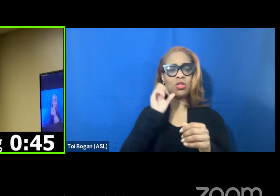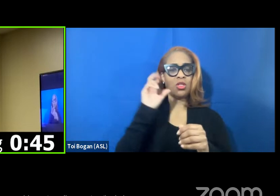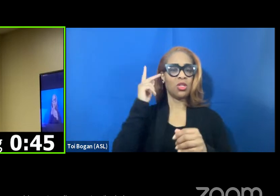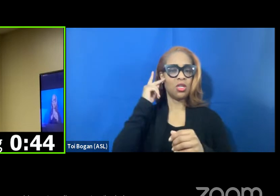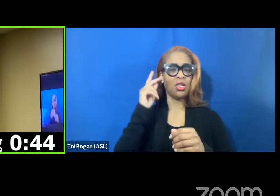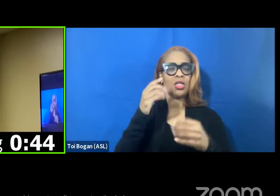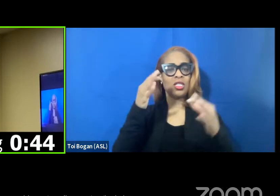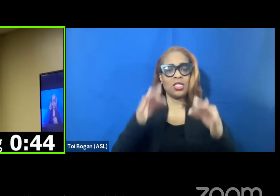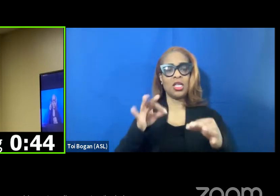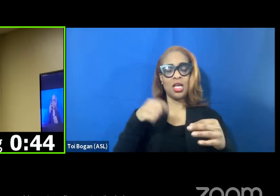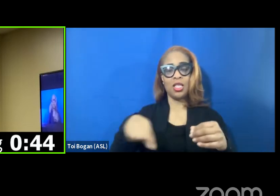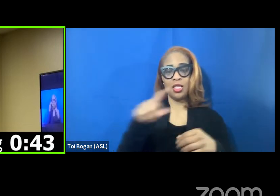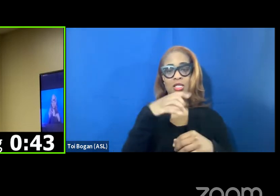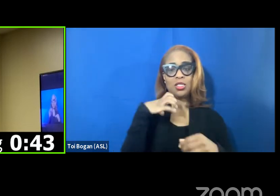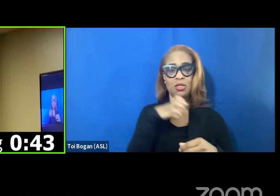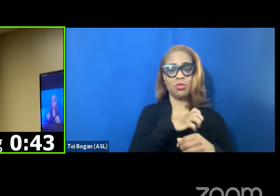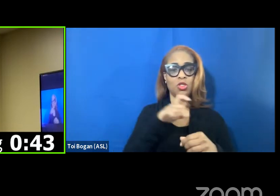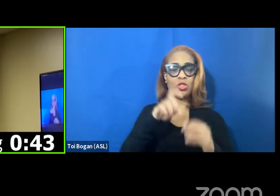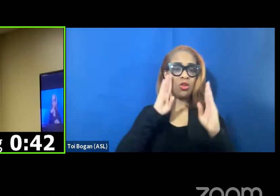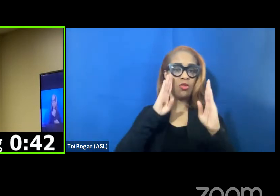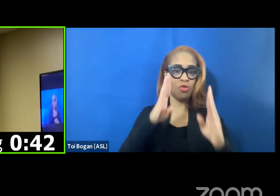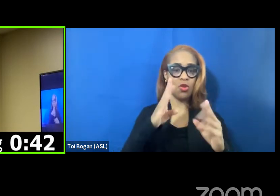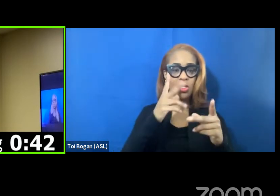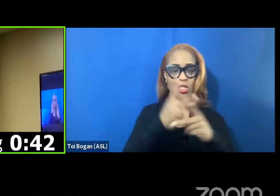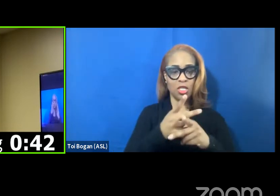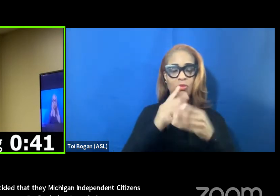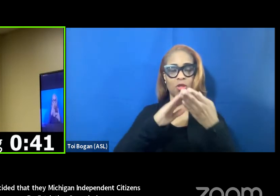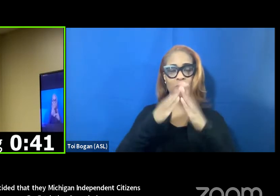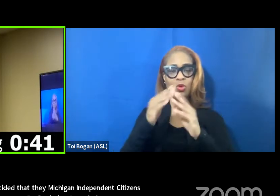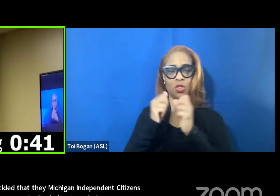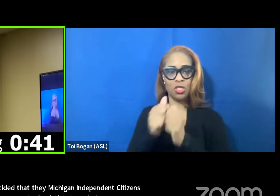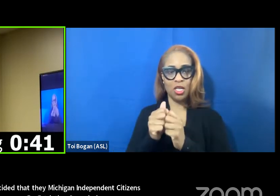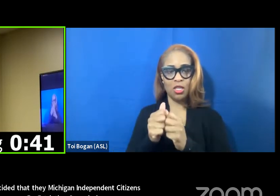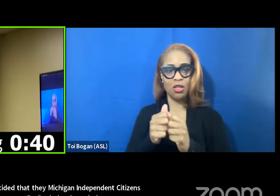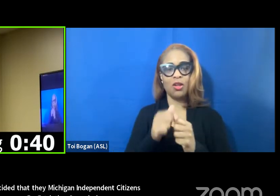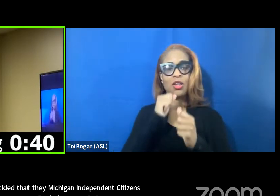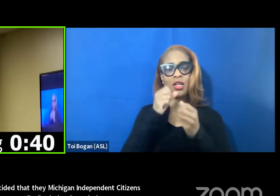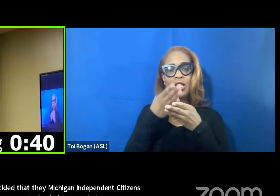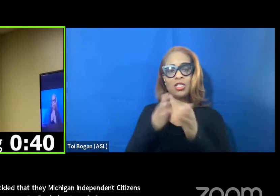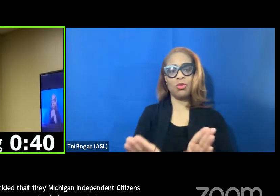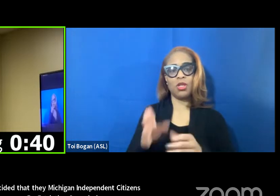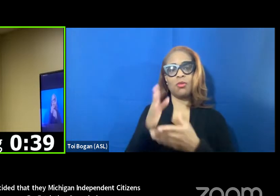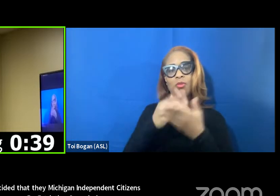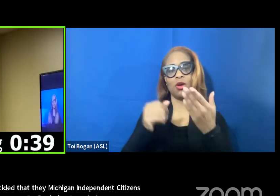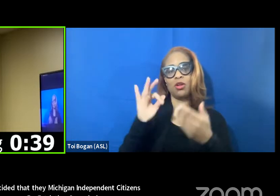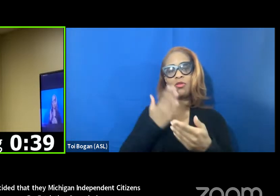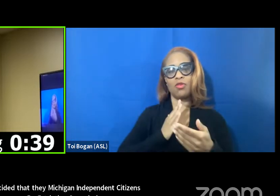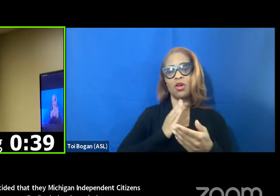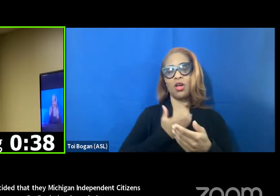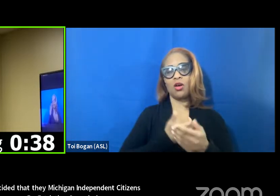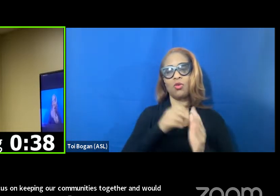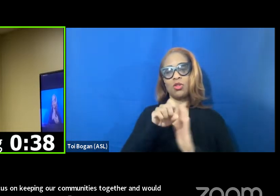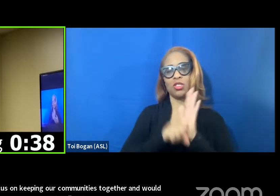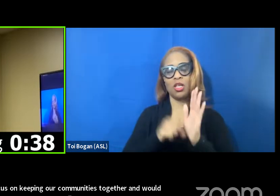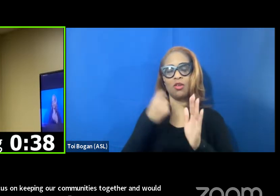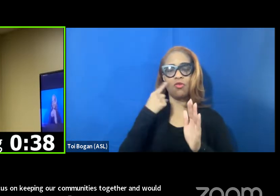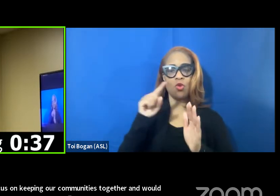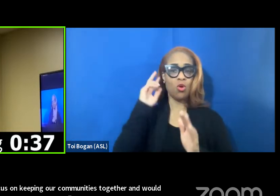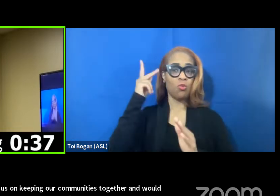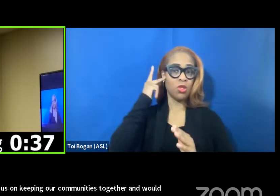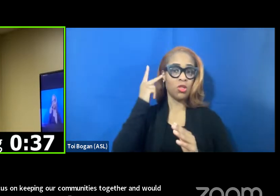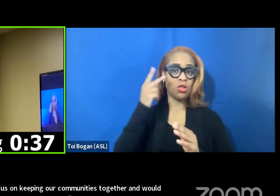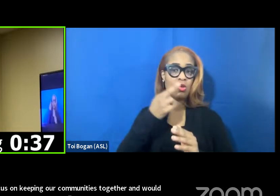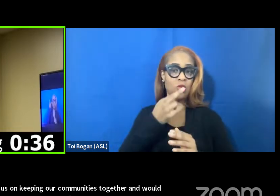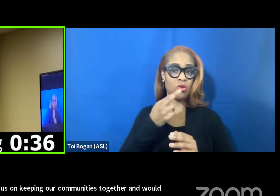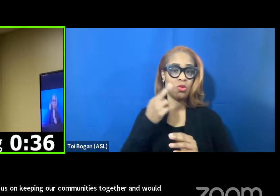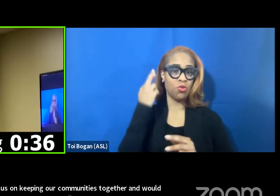redistricting committee commission would focus on keeping our communities together it would not split up portions of our state for political purposes they promised